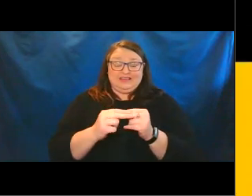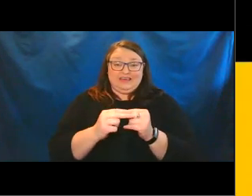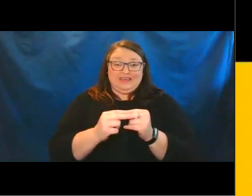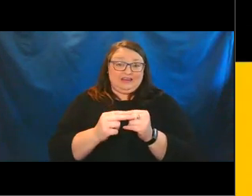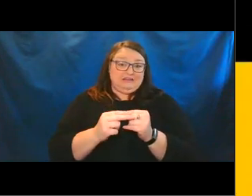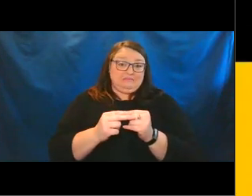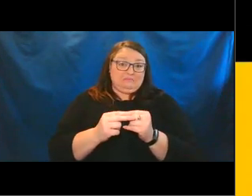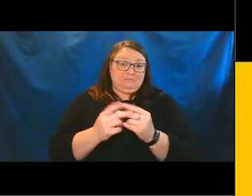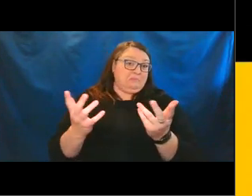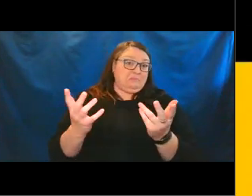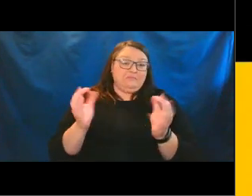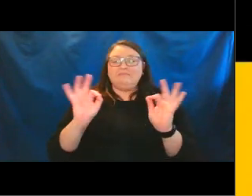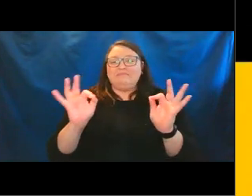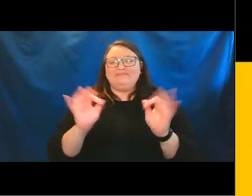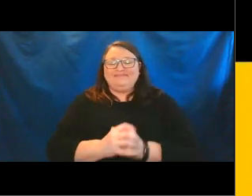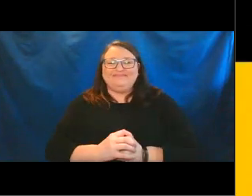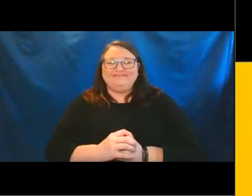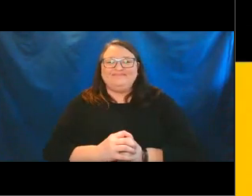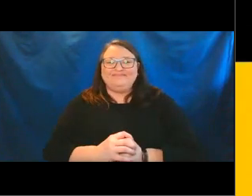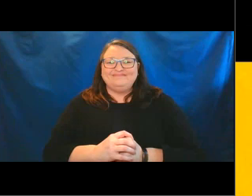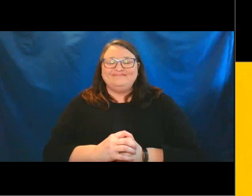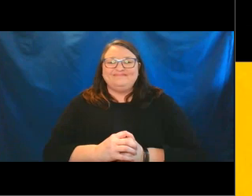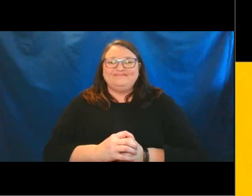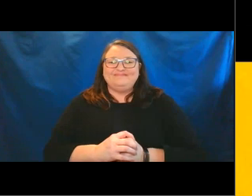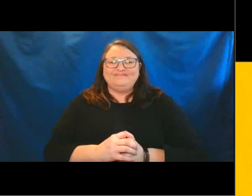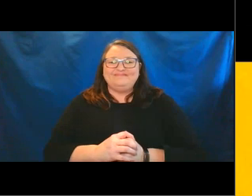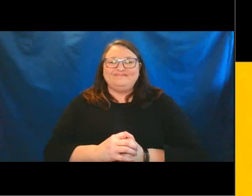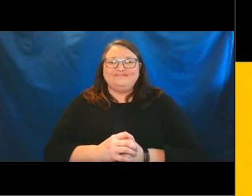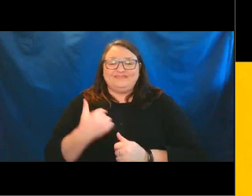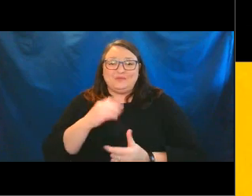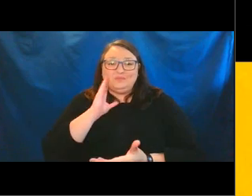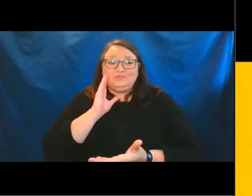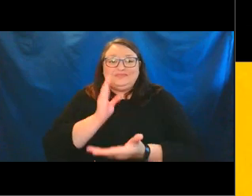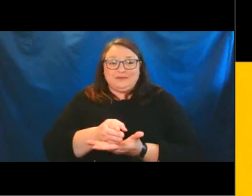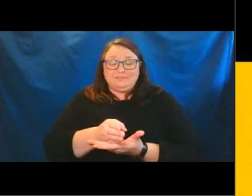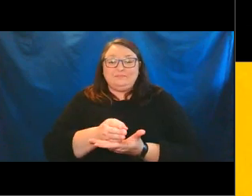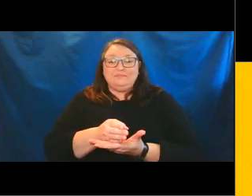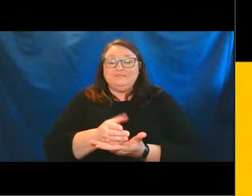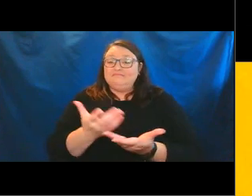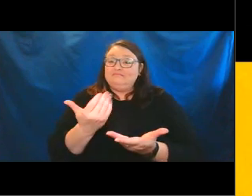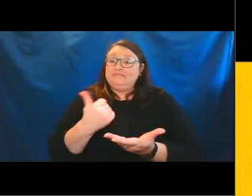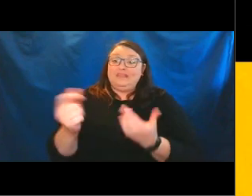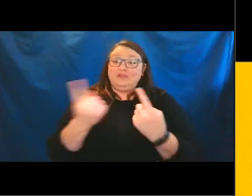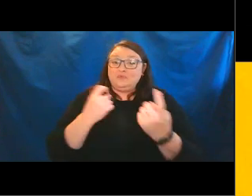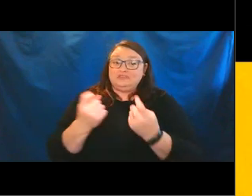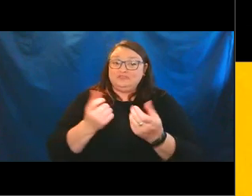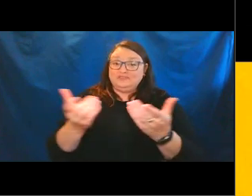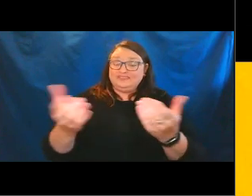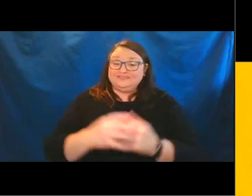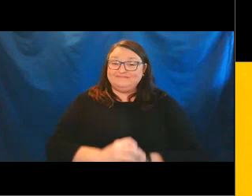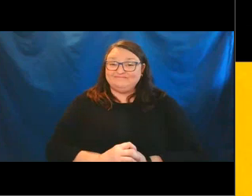another one. Yes, so I stop there and take any questions.